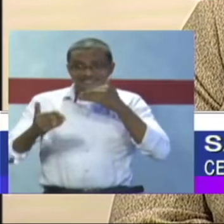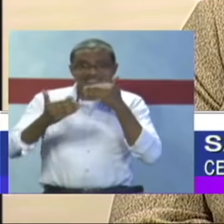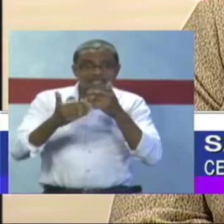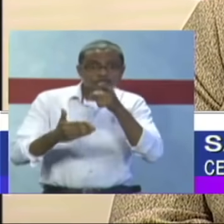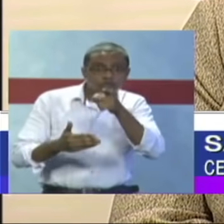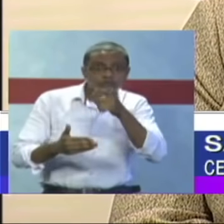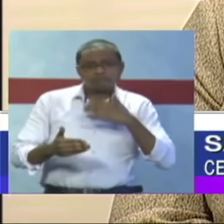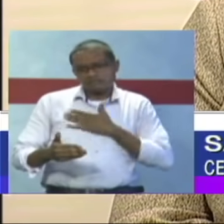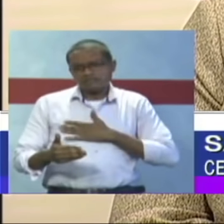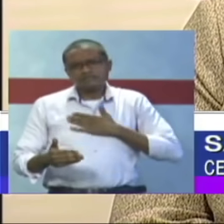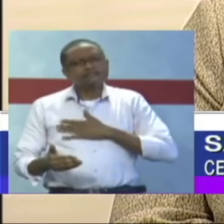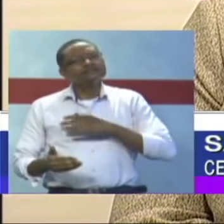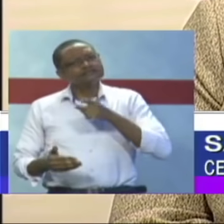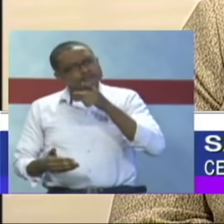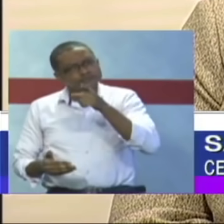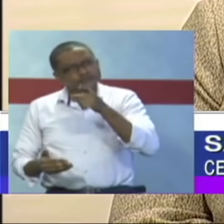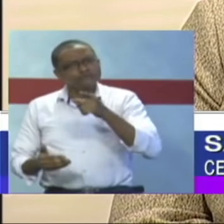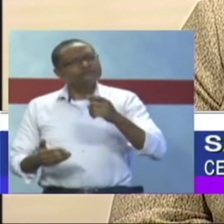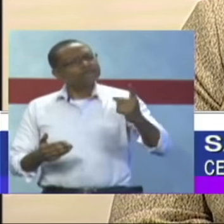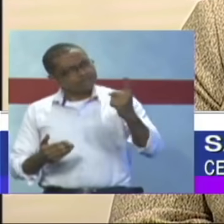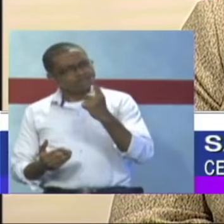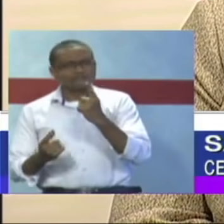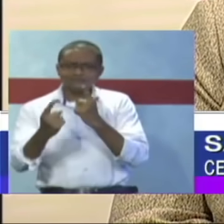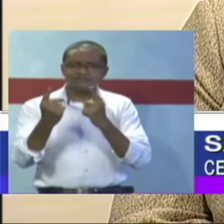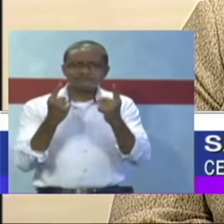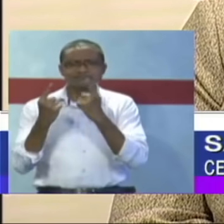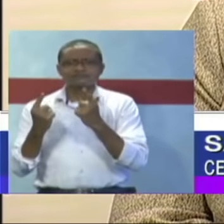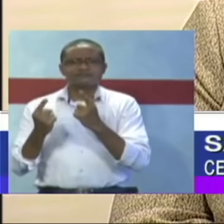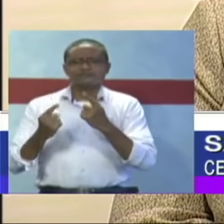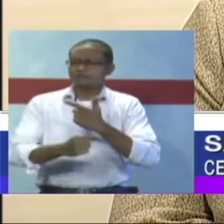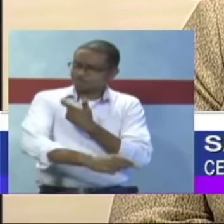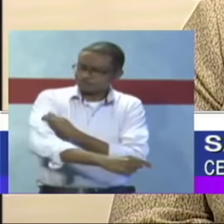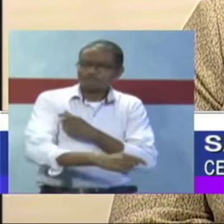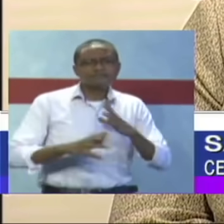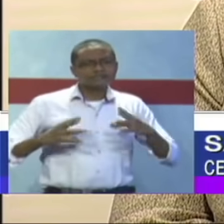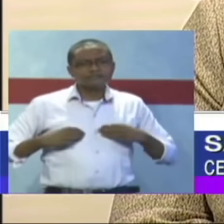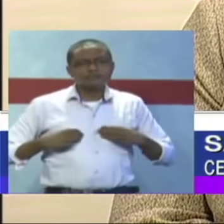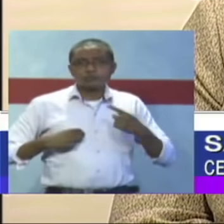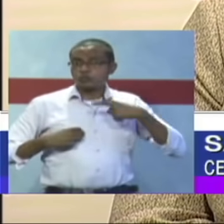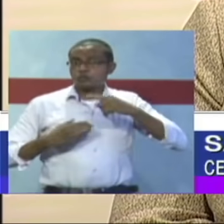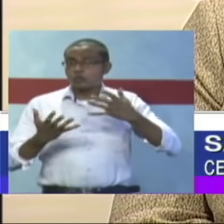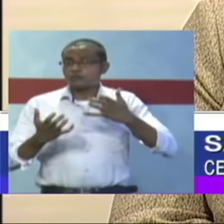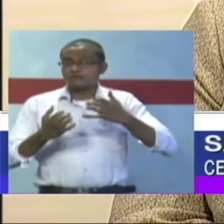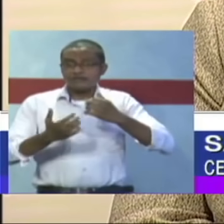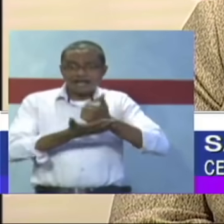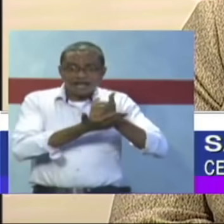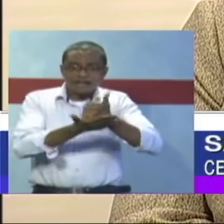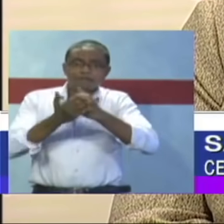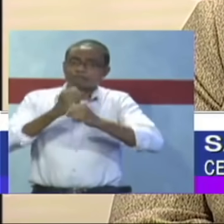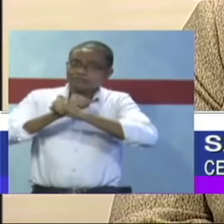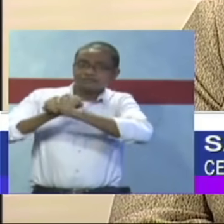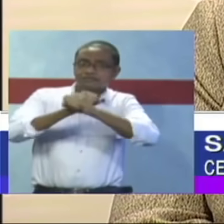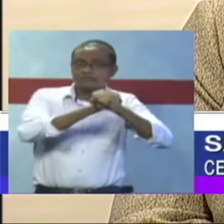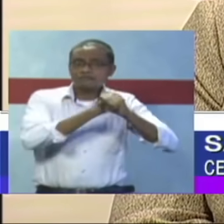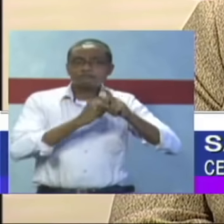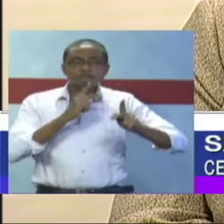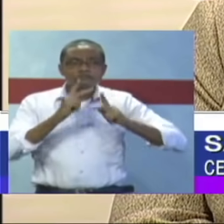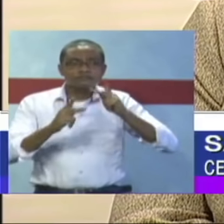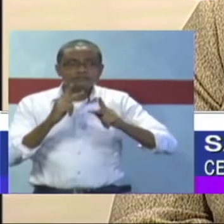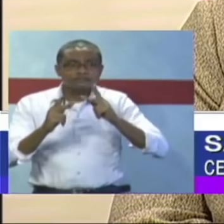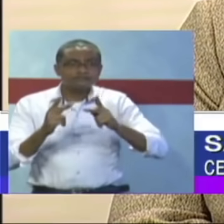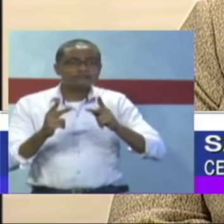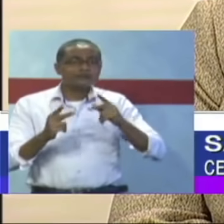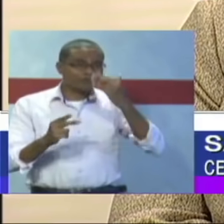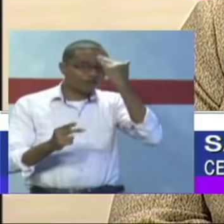avail yourself to be vaccinated. We want to protect as much persons as possible against the severe effects of the